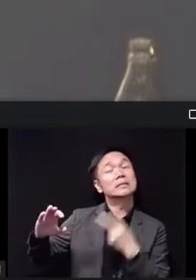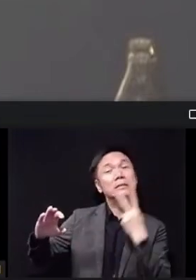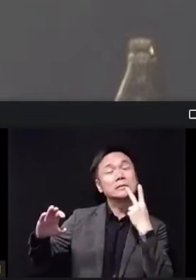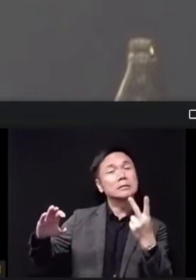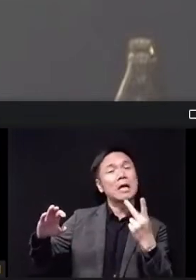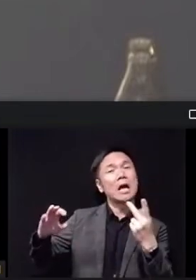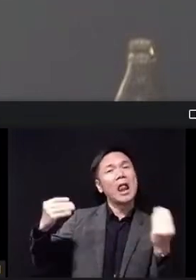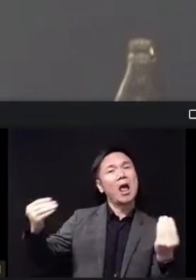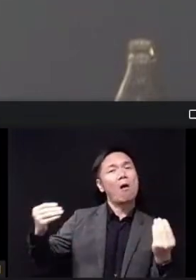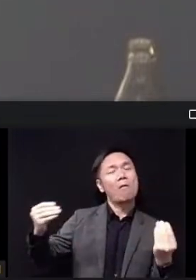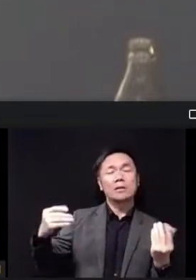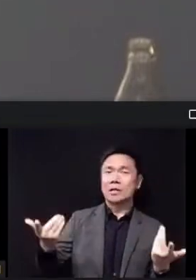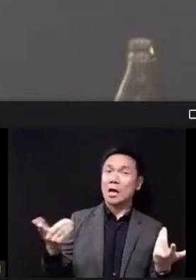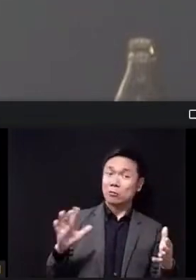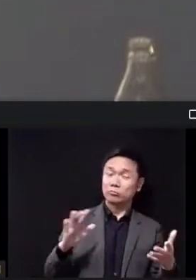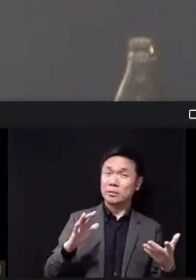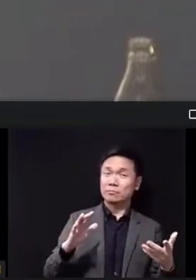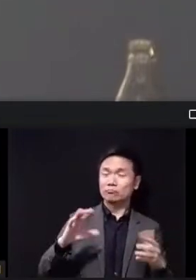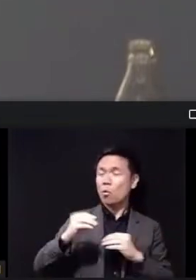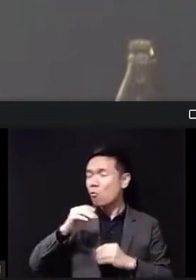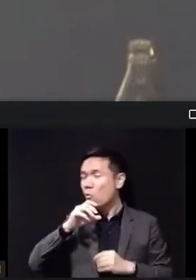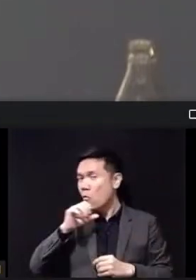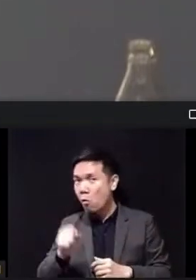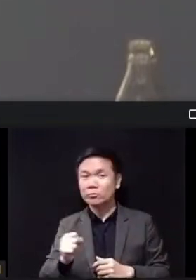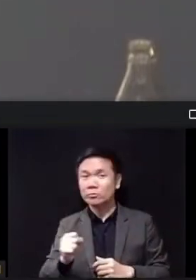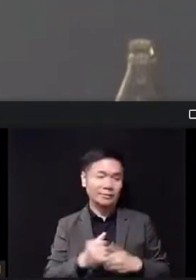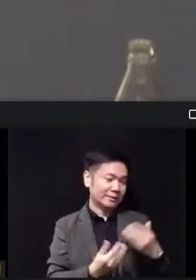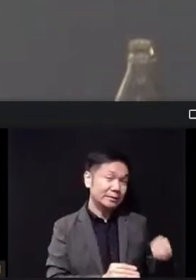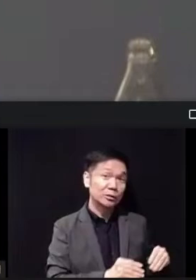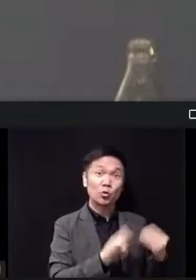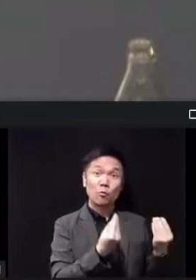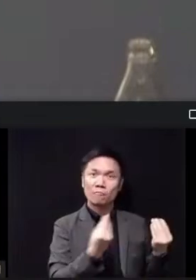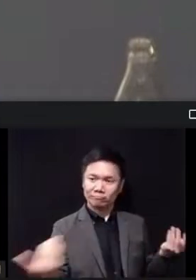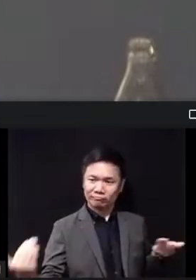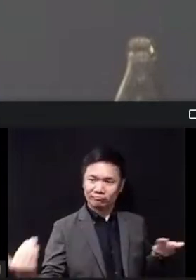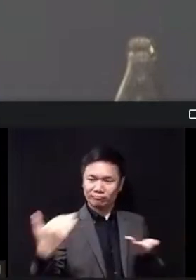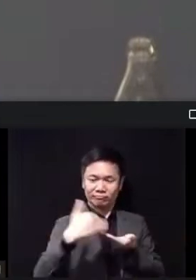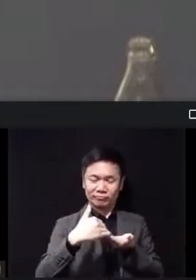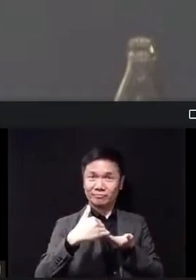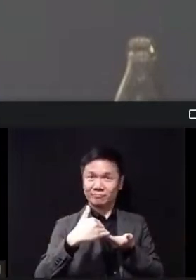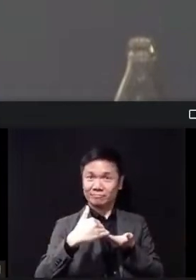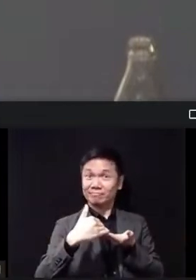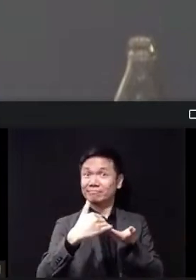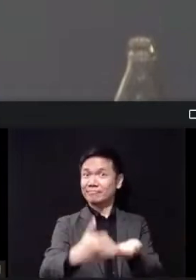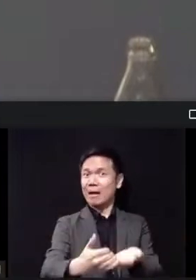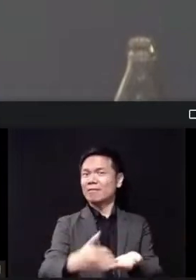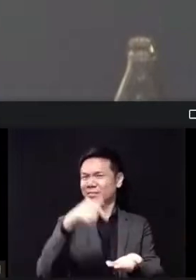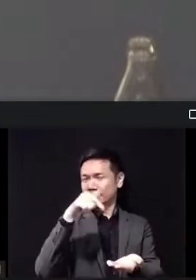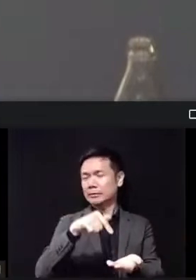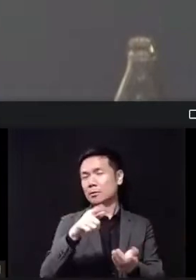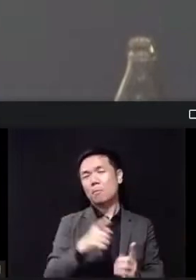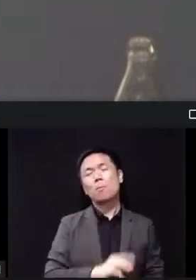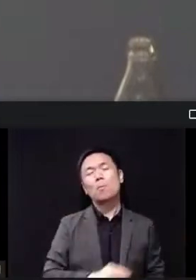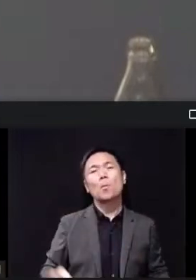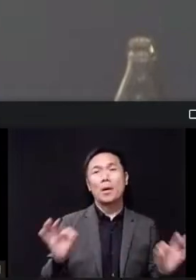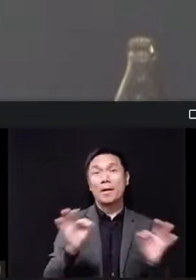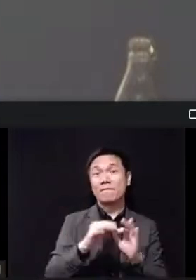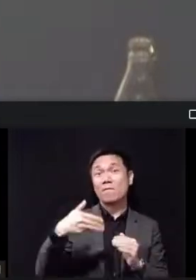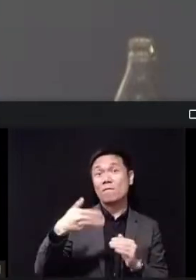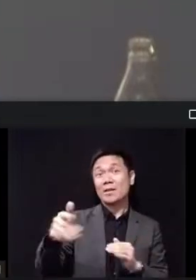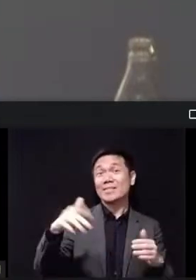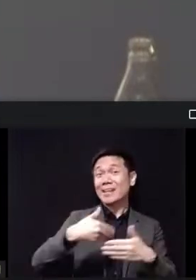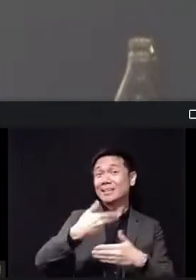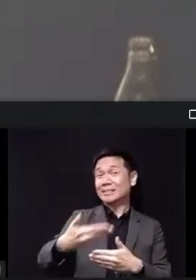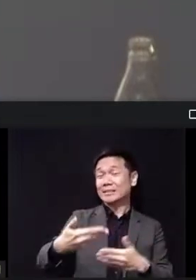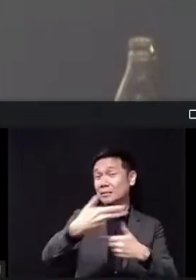fostering intergenerational relations and solidarity. This is a very critical point for the Summit of the Future.